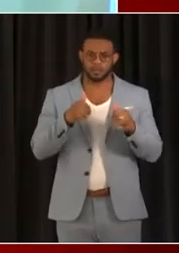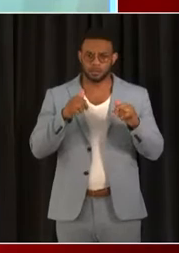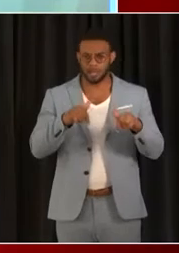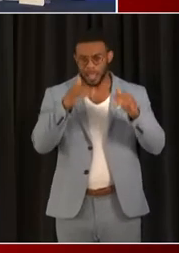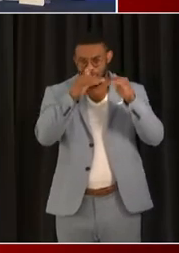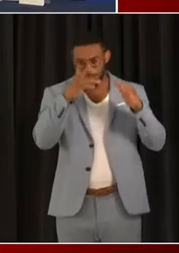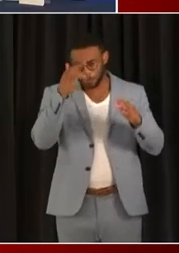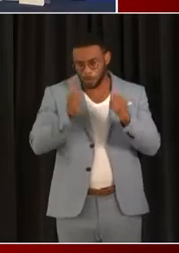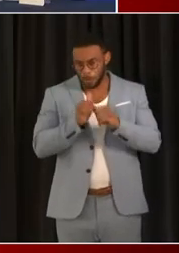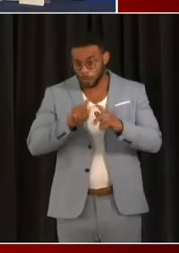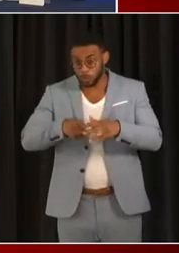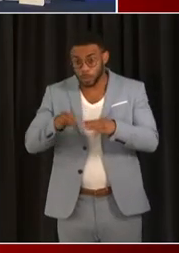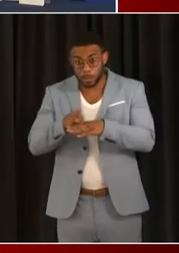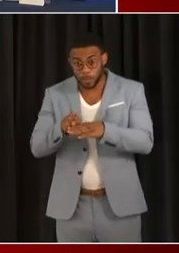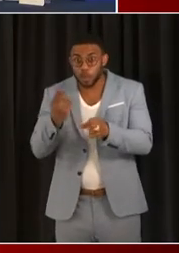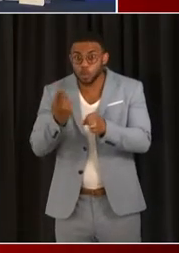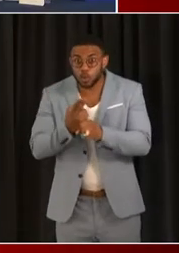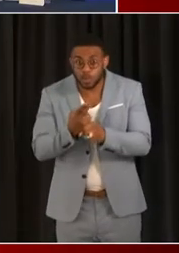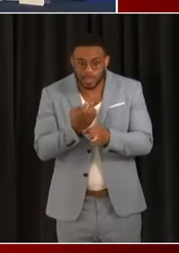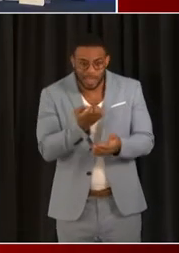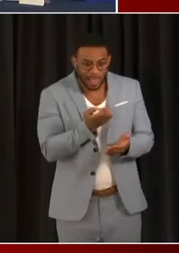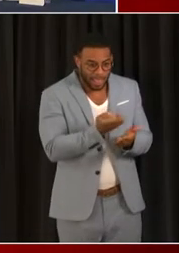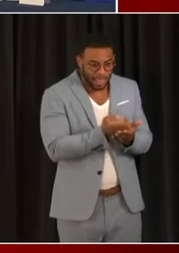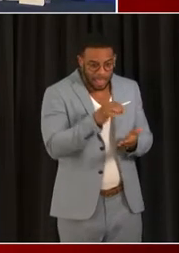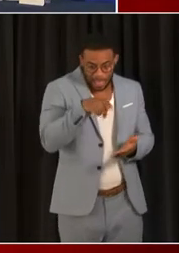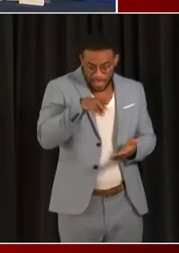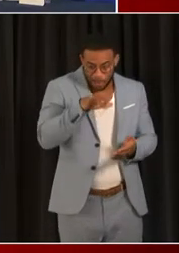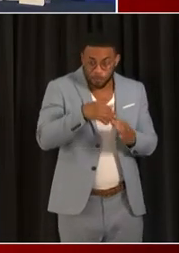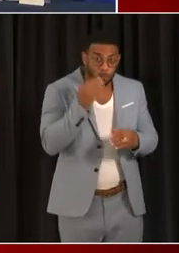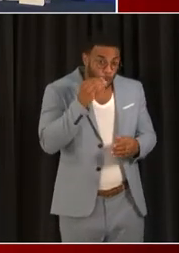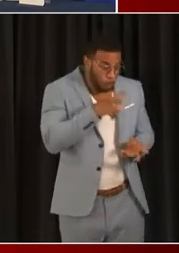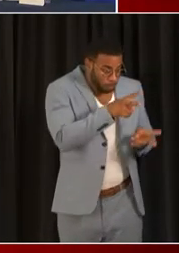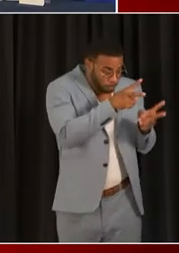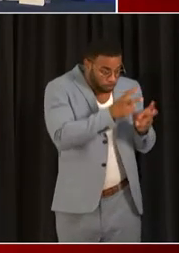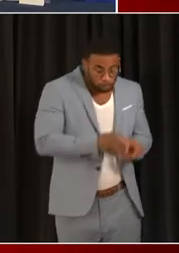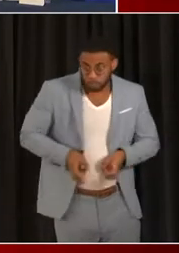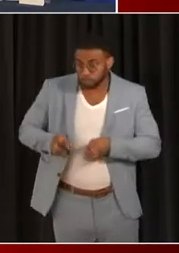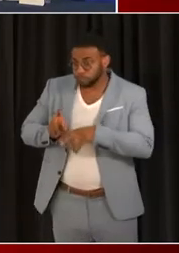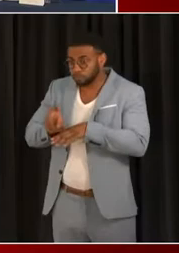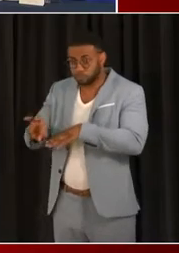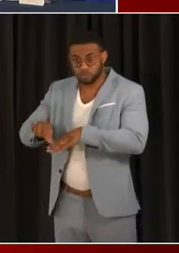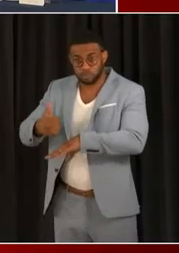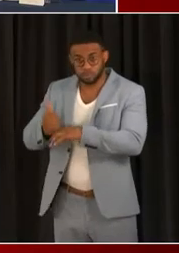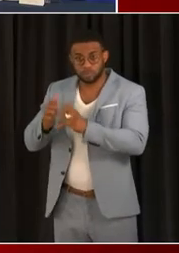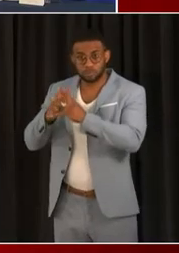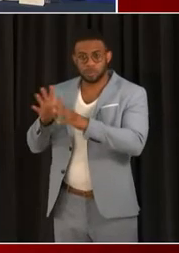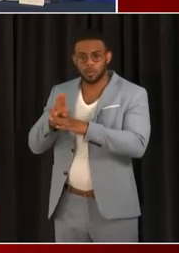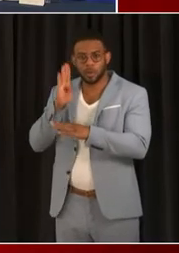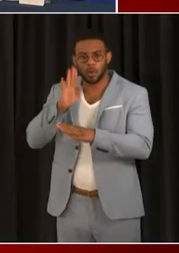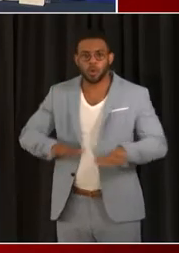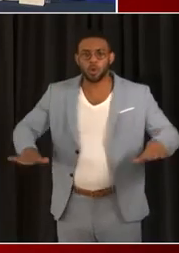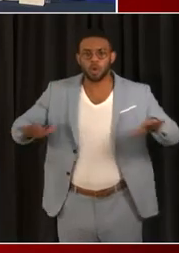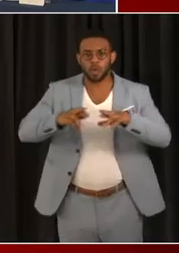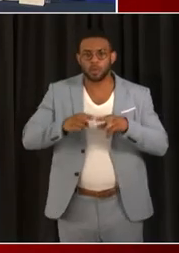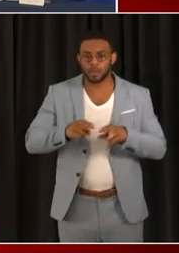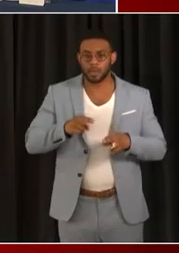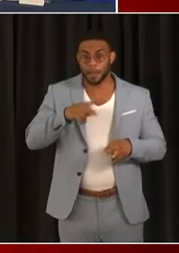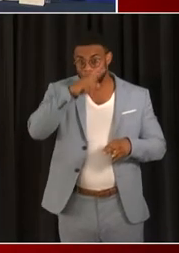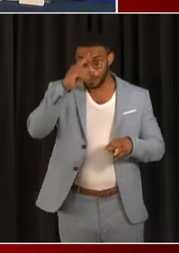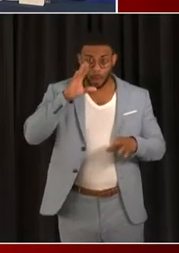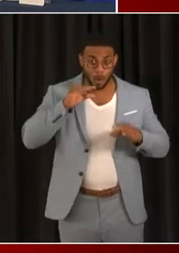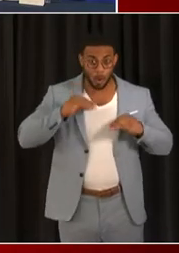because most people start their businesses using the equity in their home. And we know across the region, Black home ownership